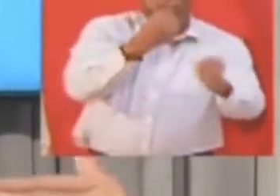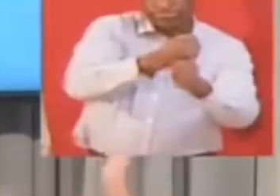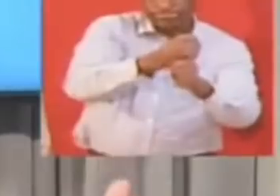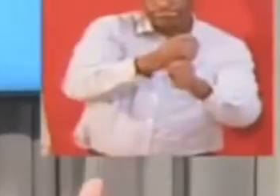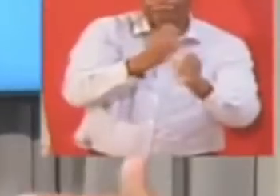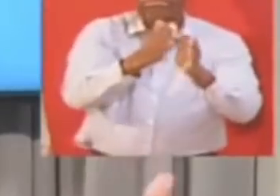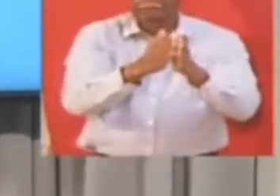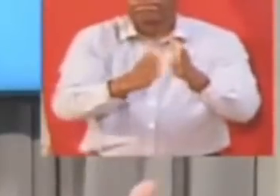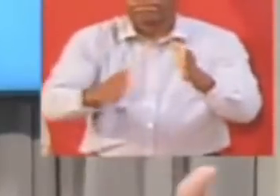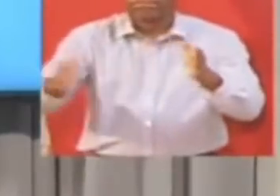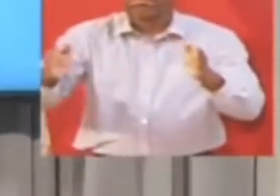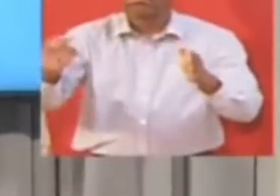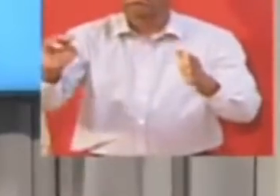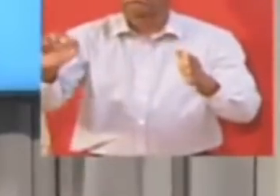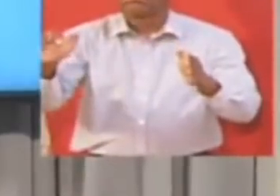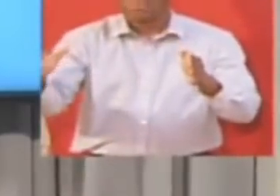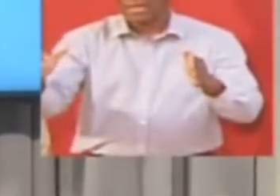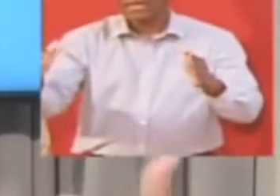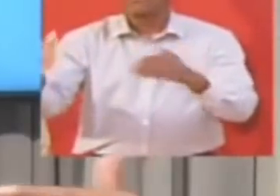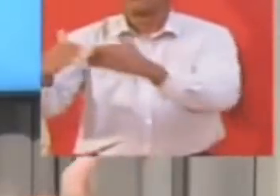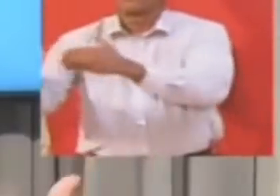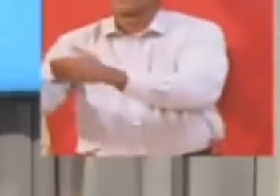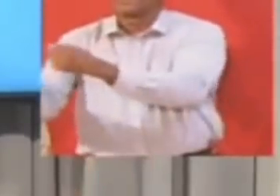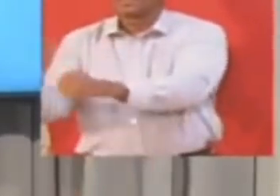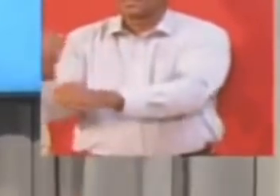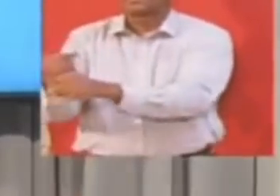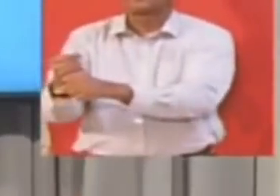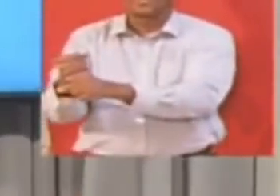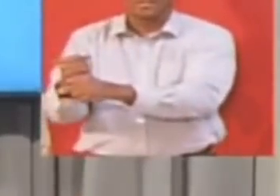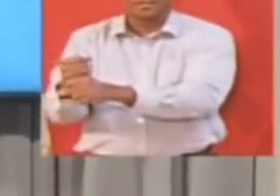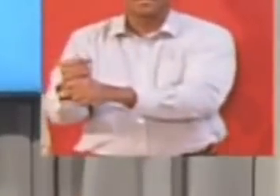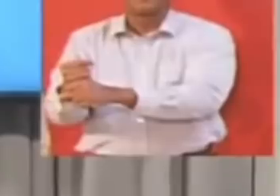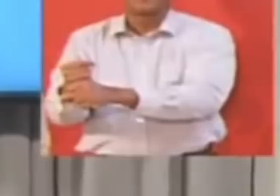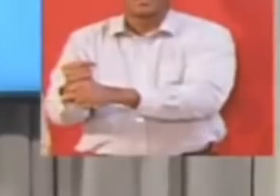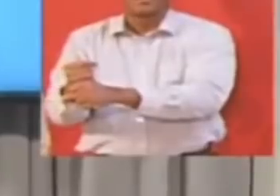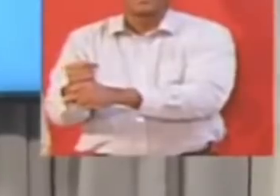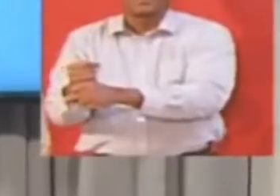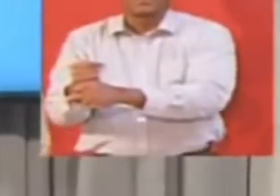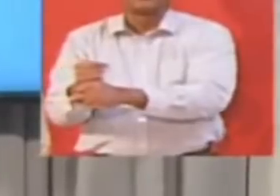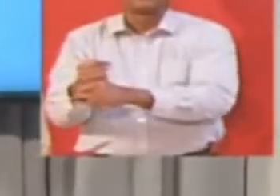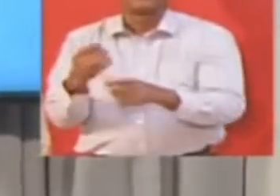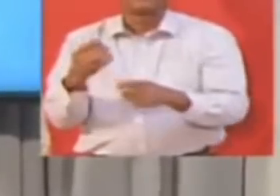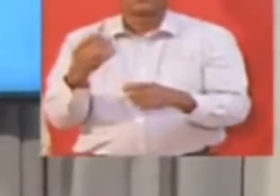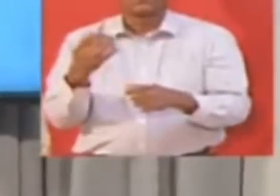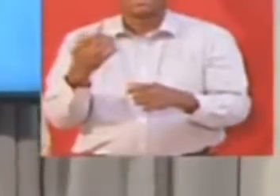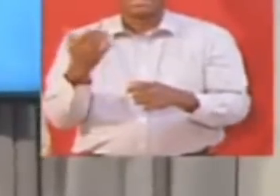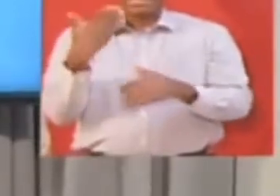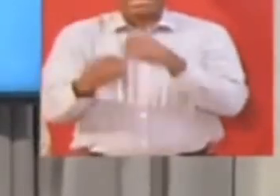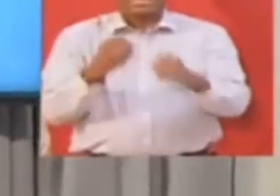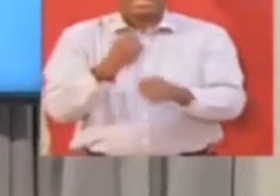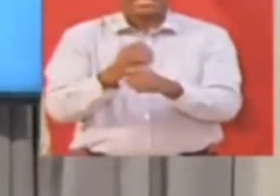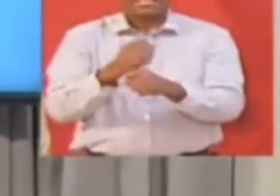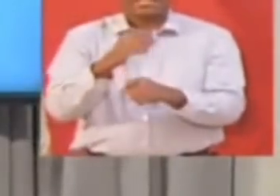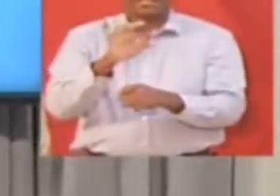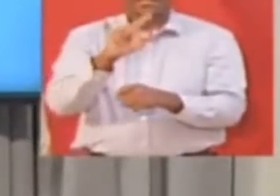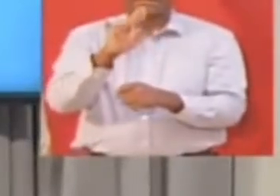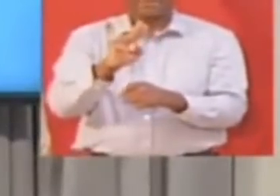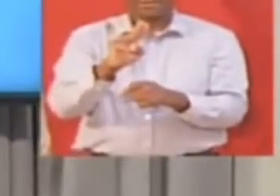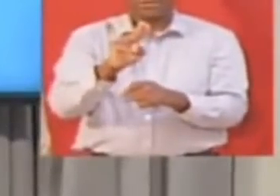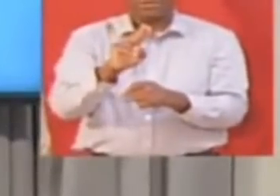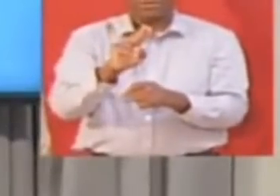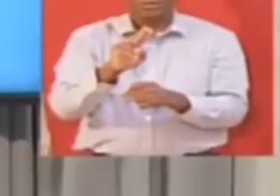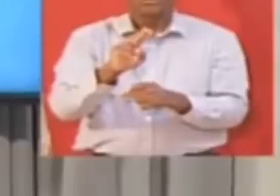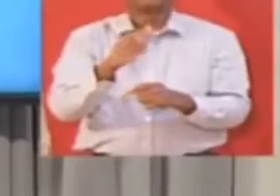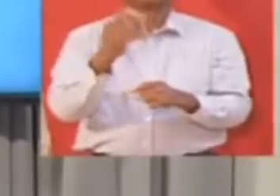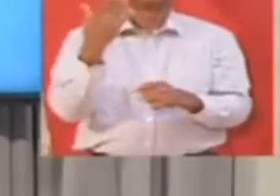in October 2019 and finished in May of 2020. So even if you got your shot in May